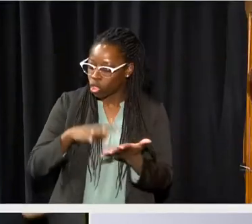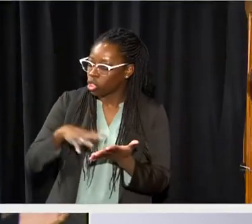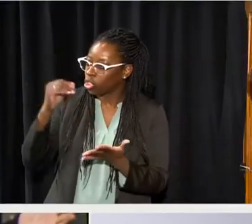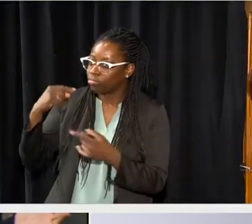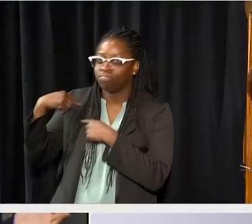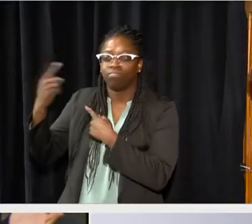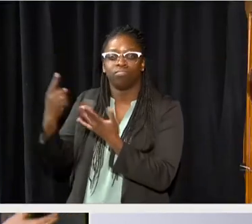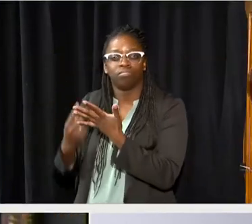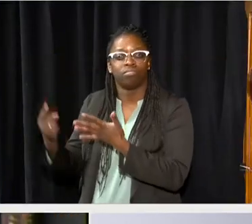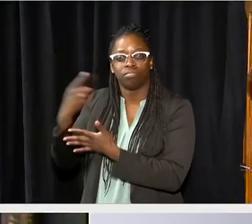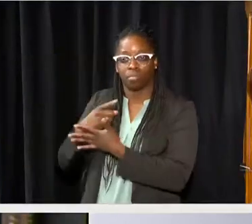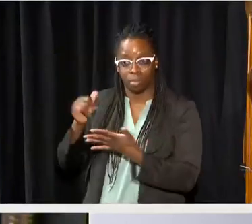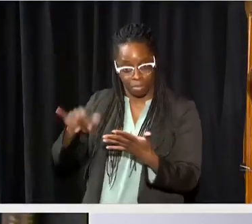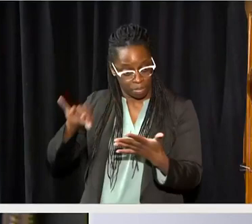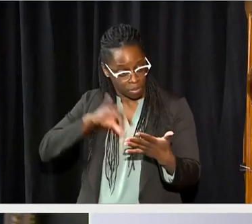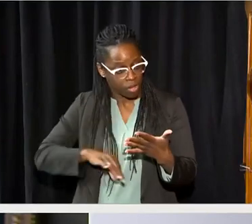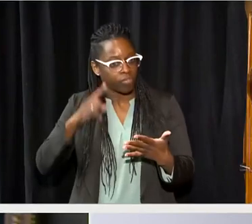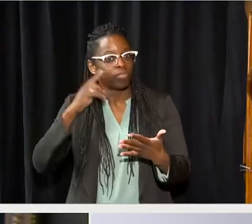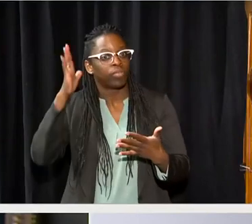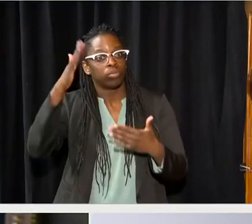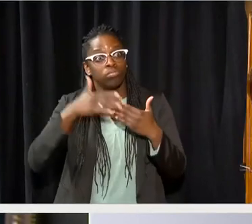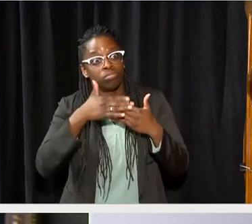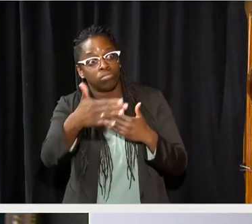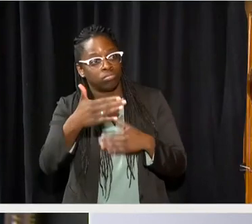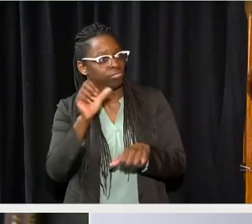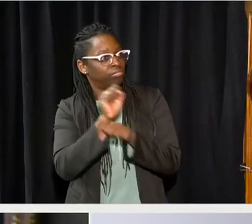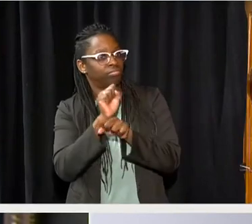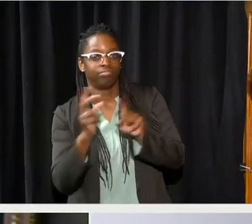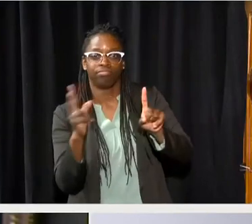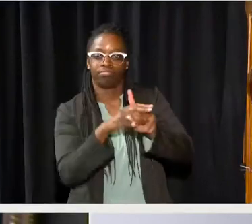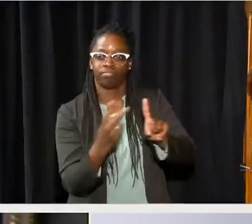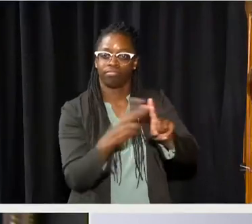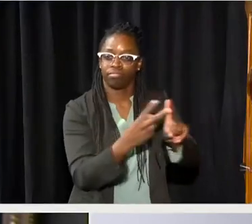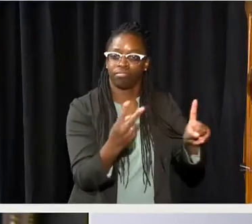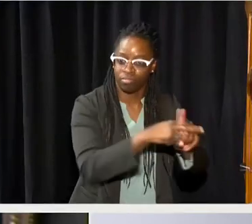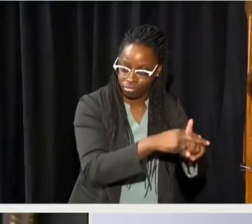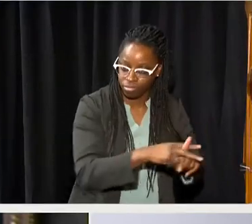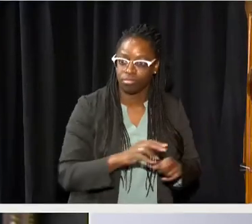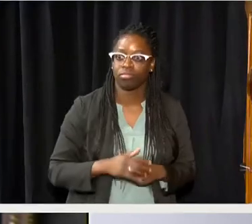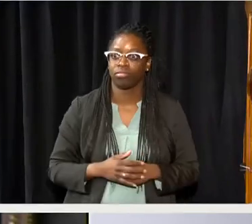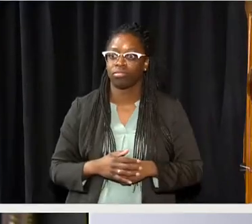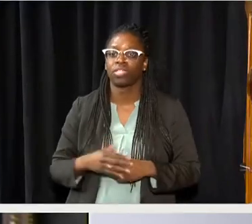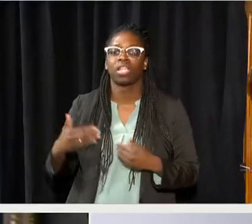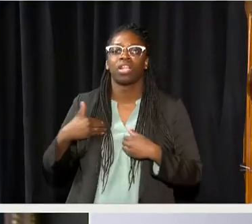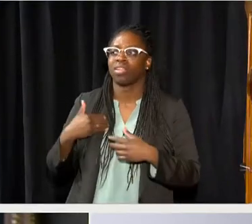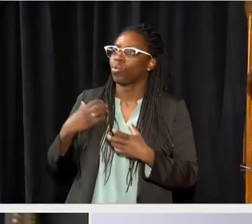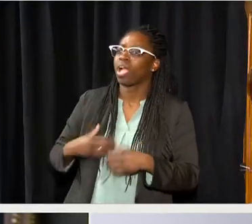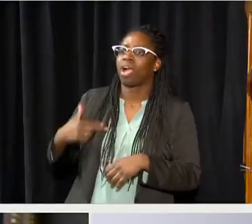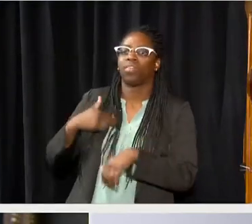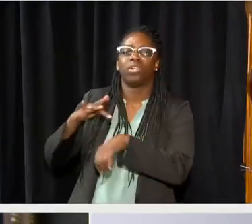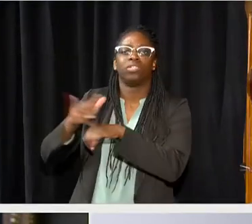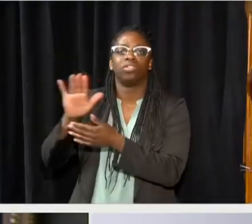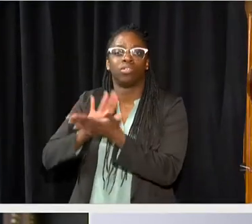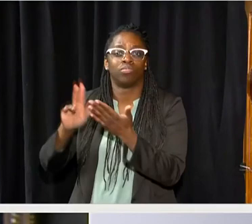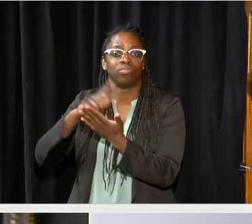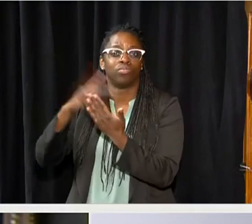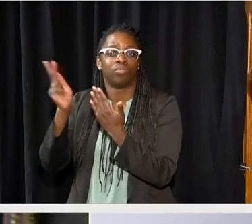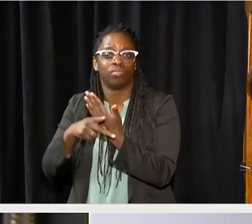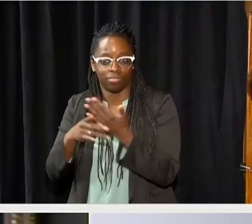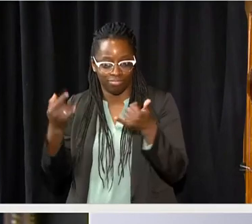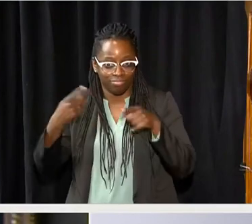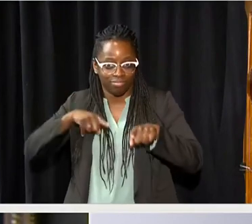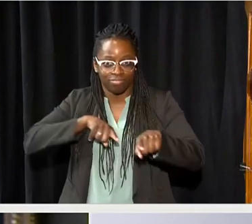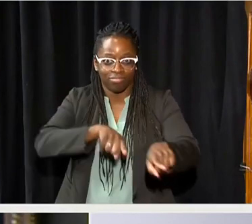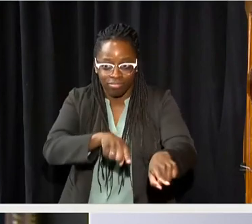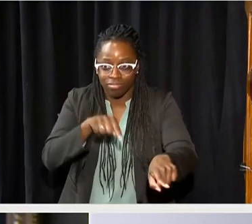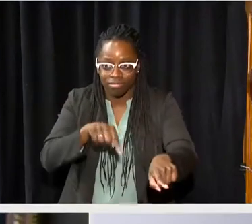to where they want to go. So we'll keep growing our early college programs so you can go to high school and